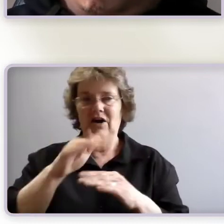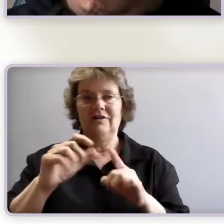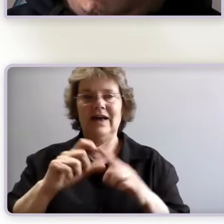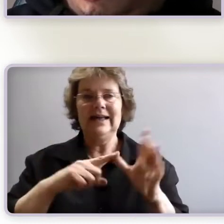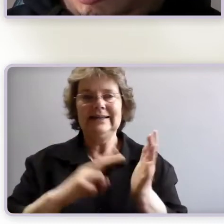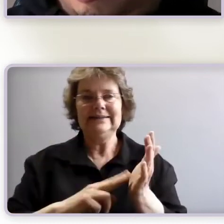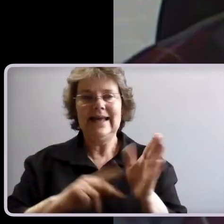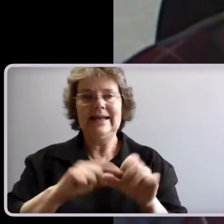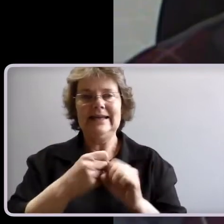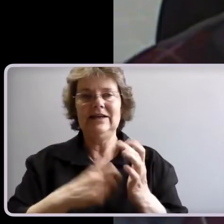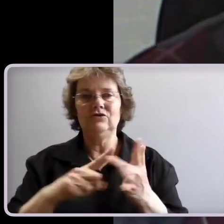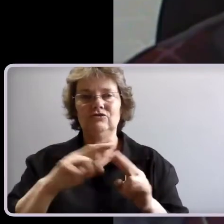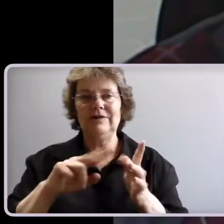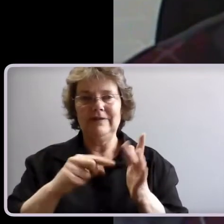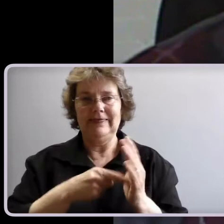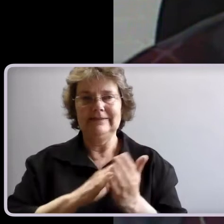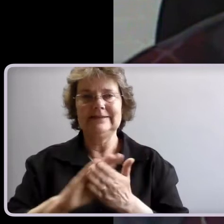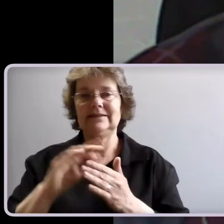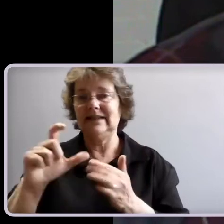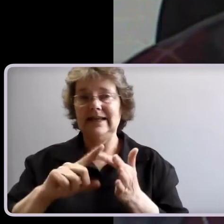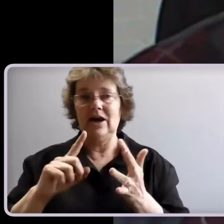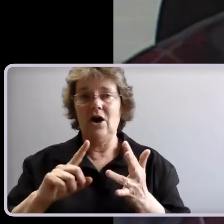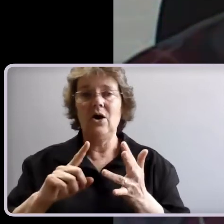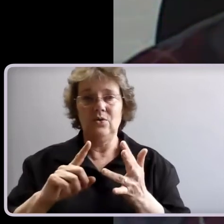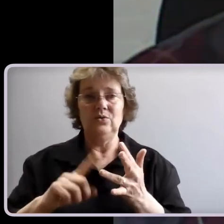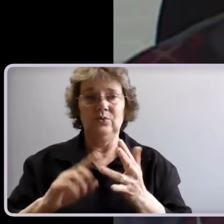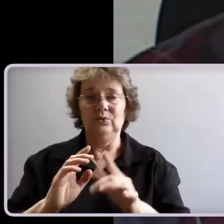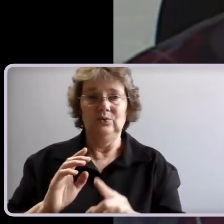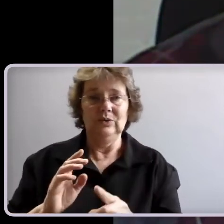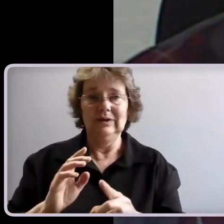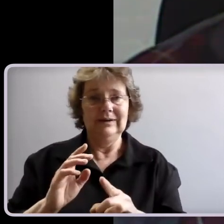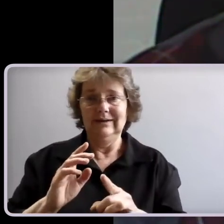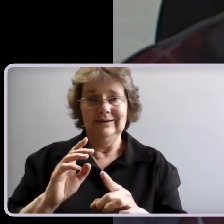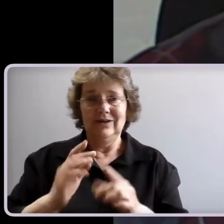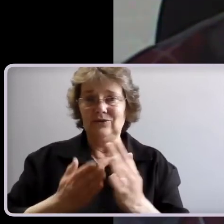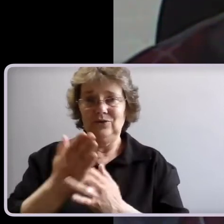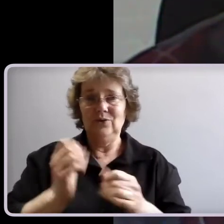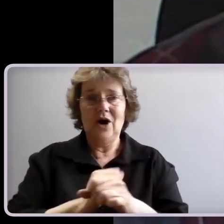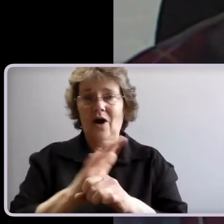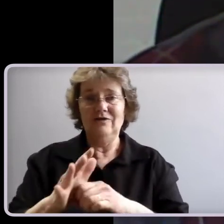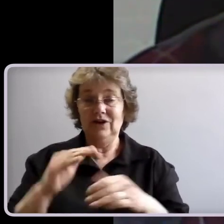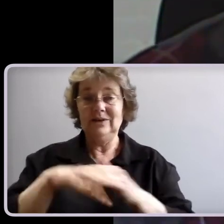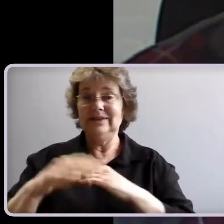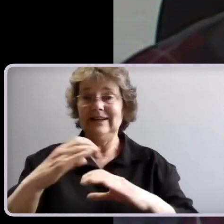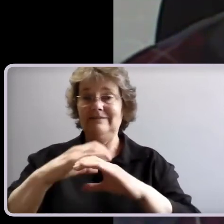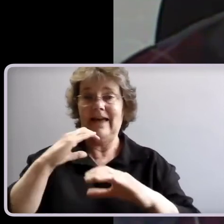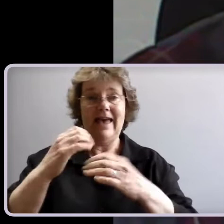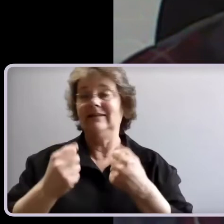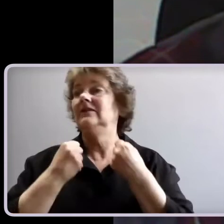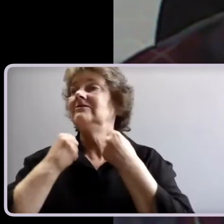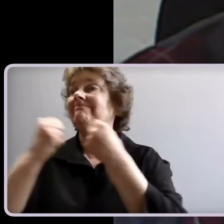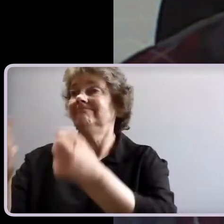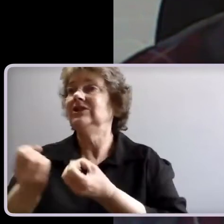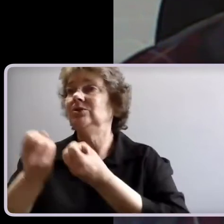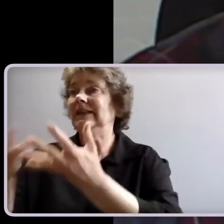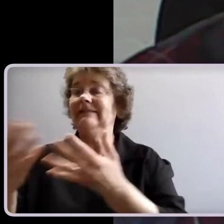time during COVID driving out in a van with supplies, the essentials for First Nations communities. It